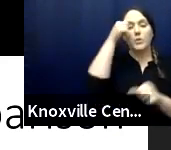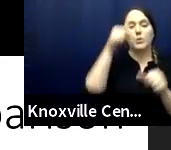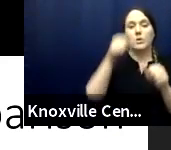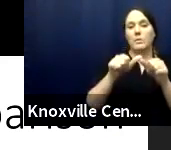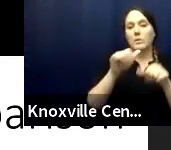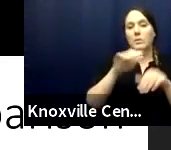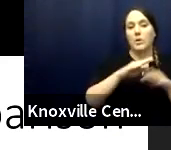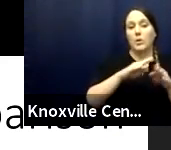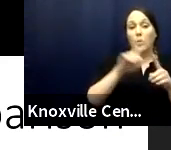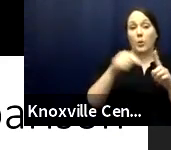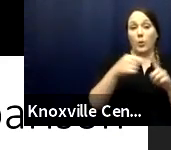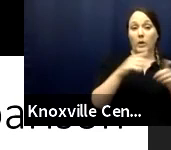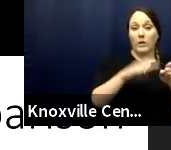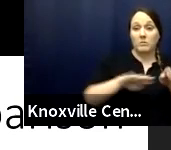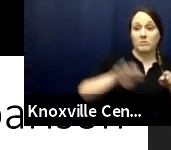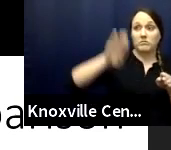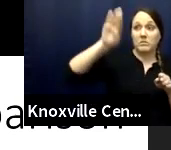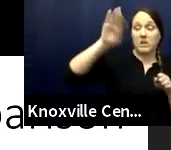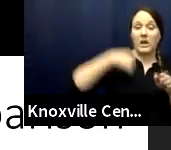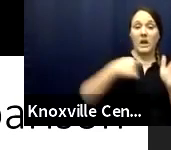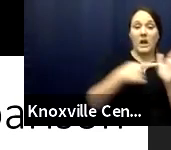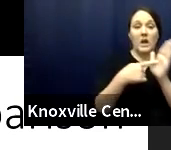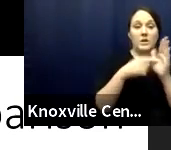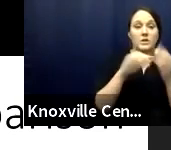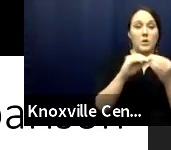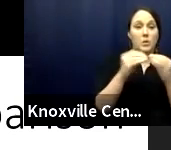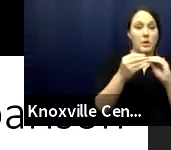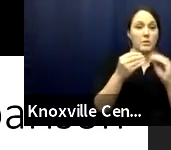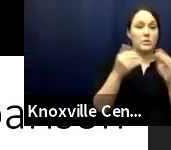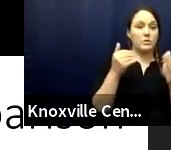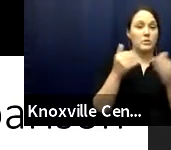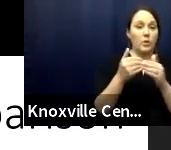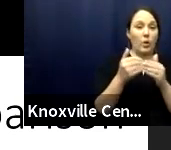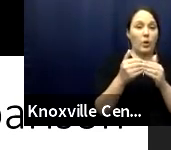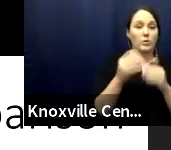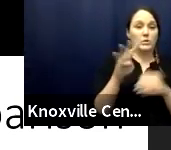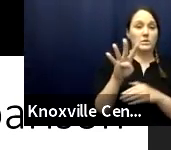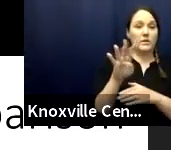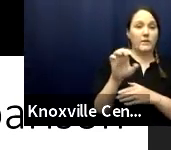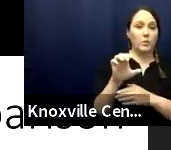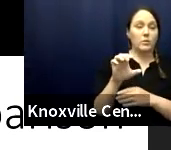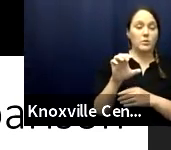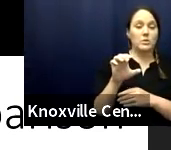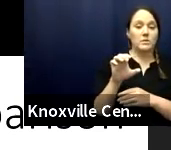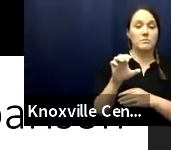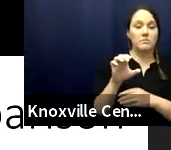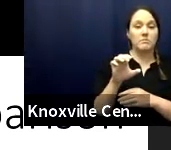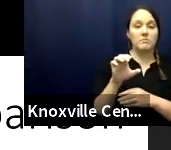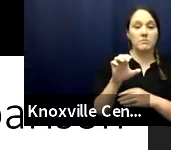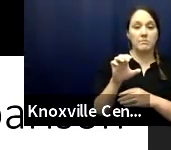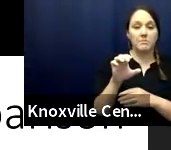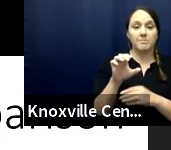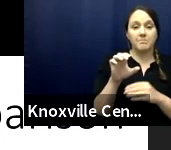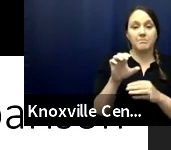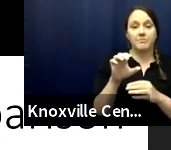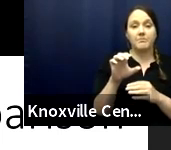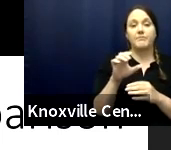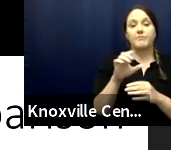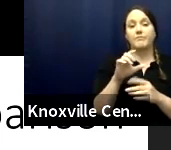on the way up, I was showing numbers that were closer to 400 out